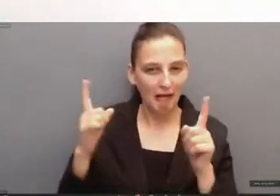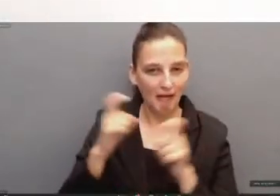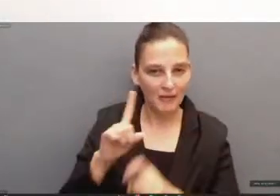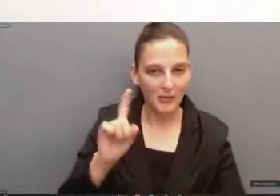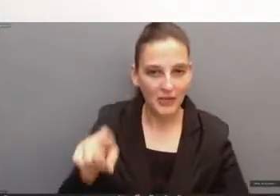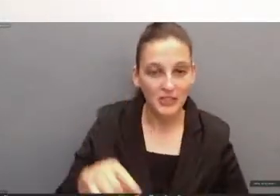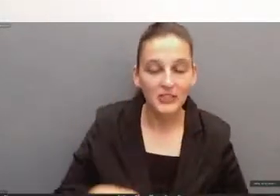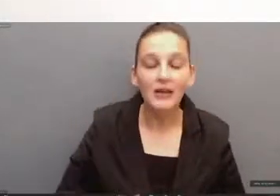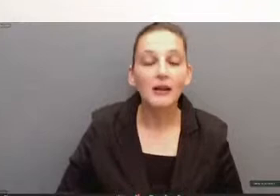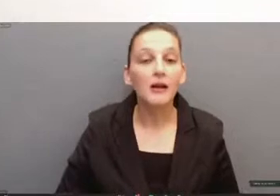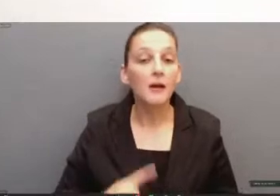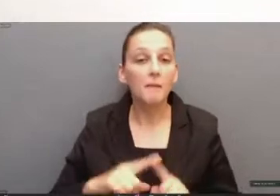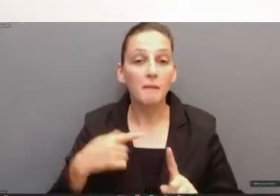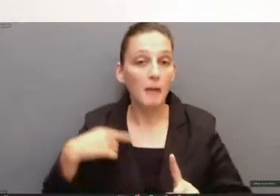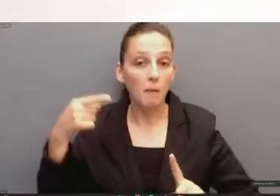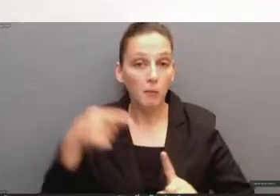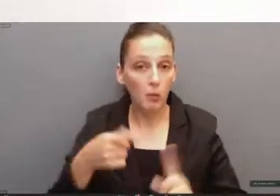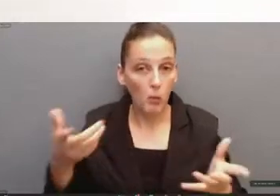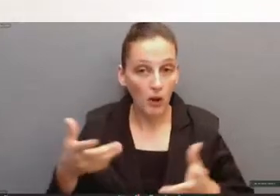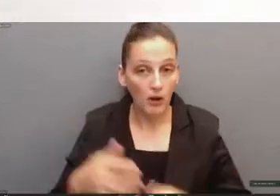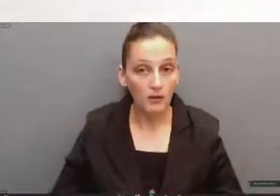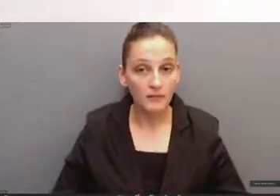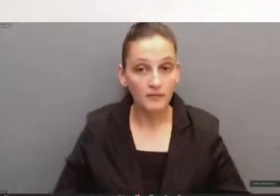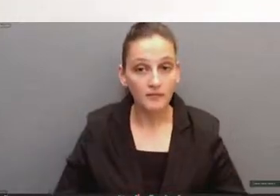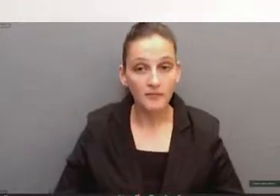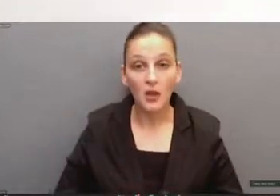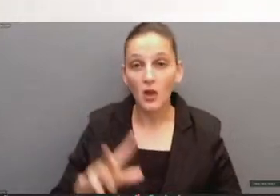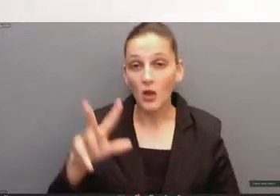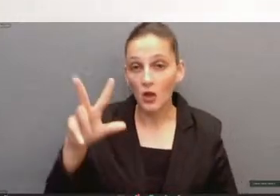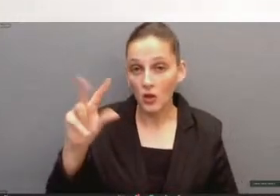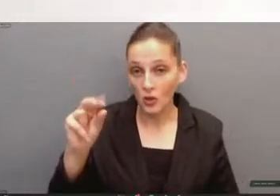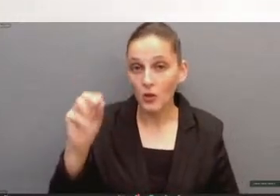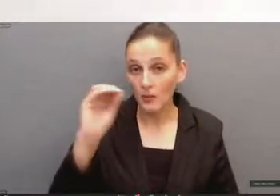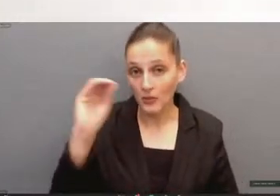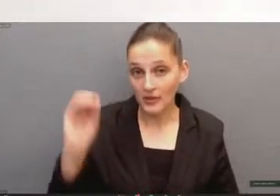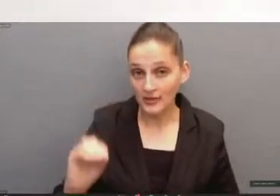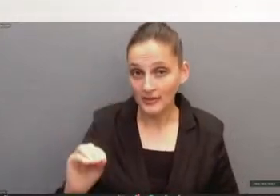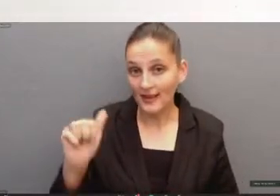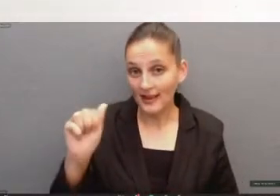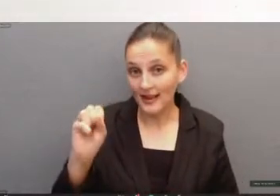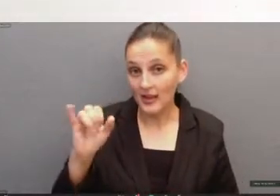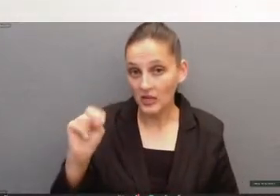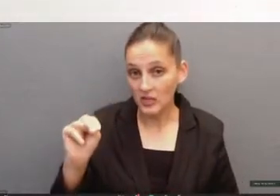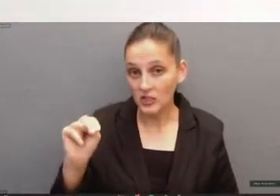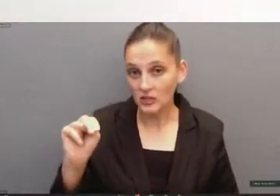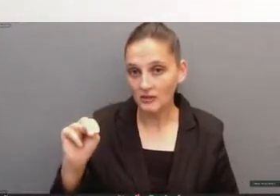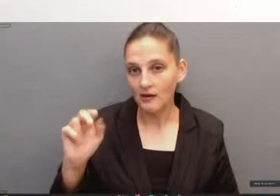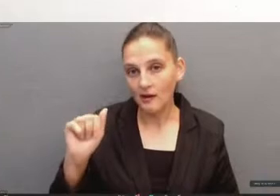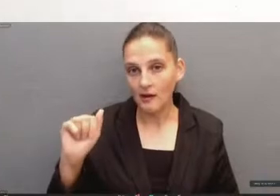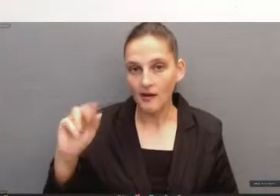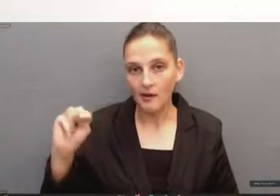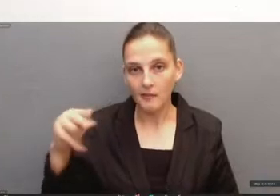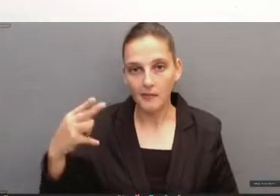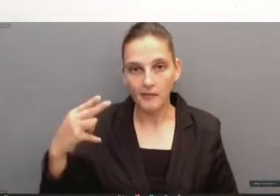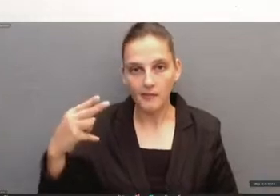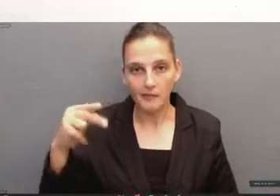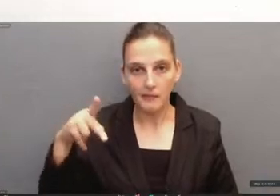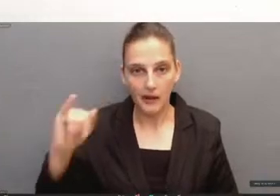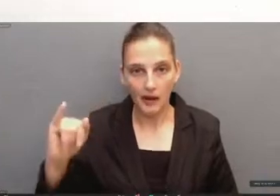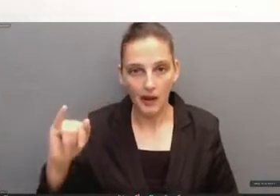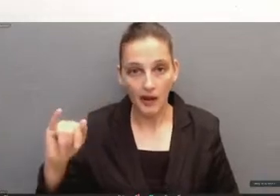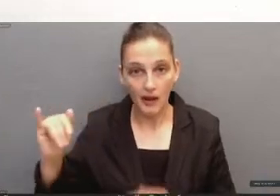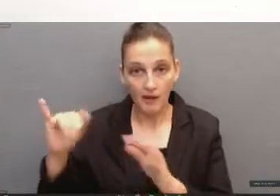is actually upwards to 30% of Asian American, Native Hawaiian, Pacific Islander households